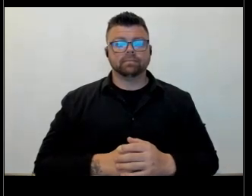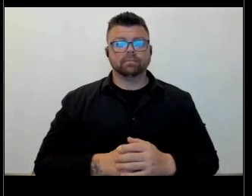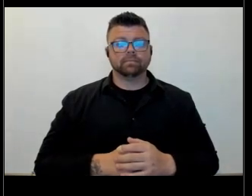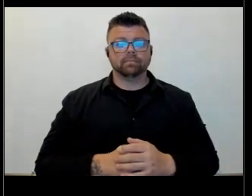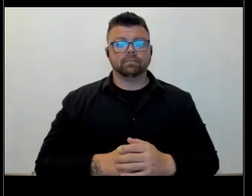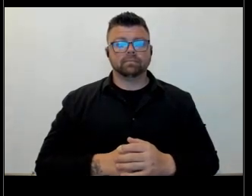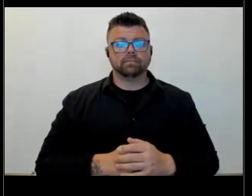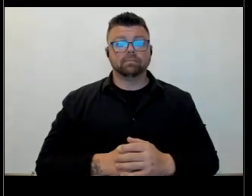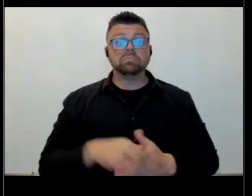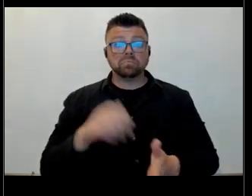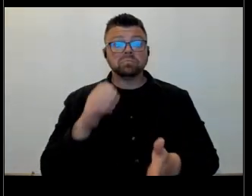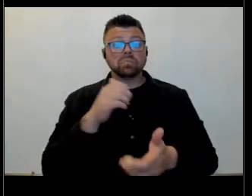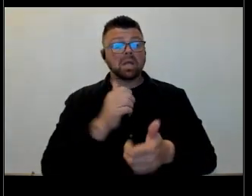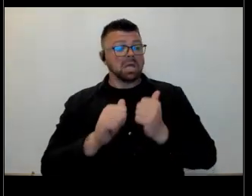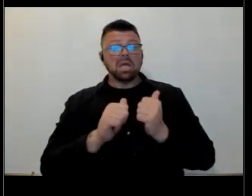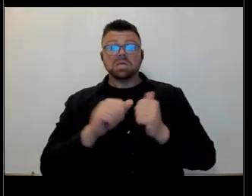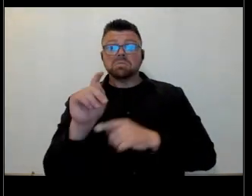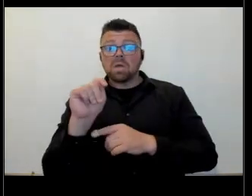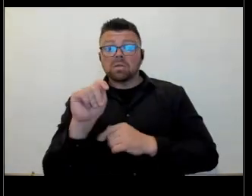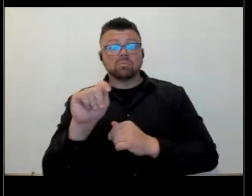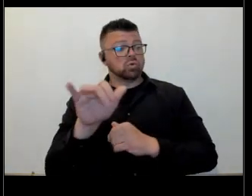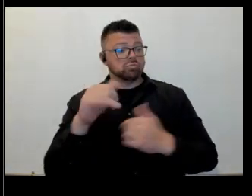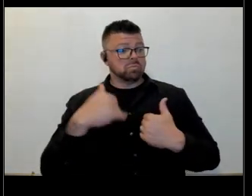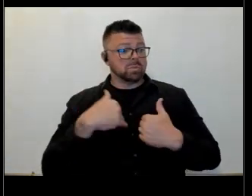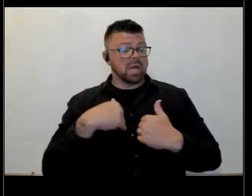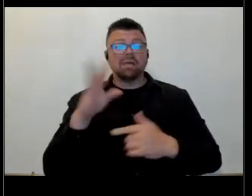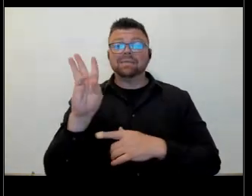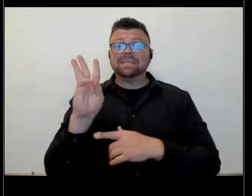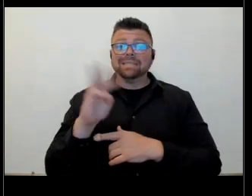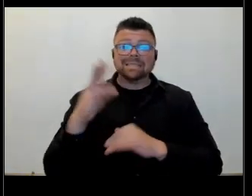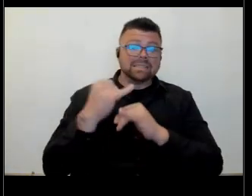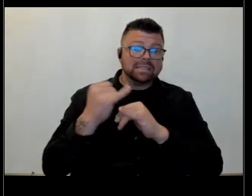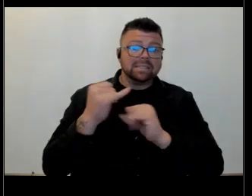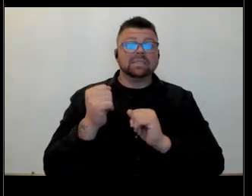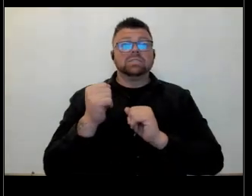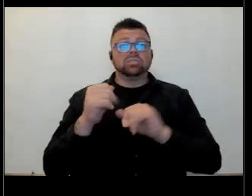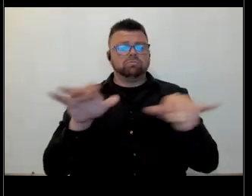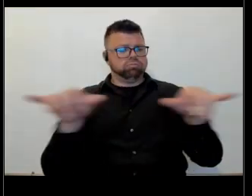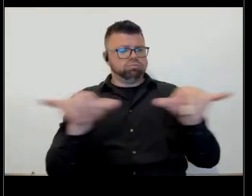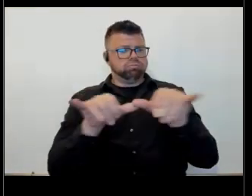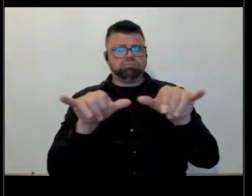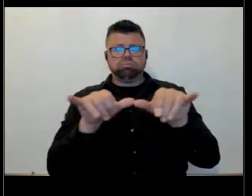Within each bathroom, there is also a 60-inch diameter maneuvering space.